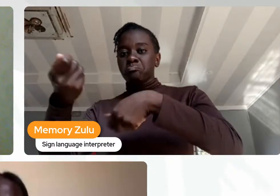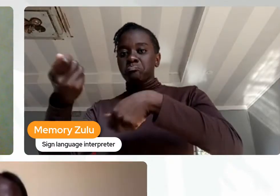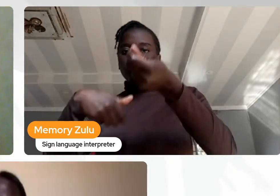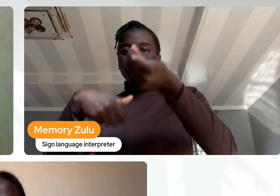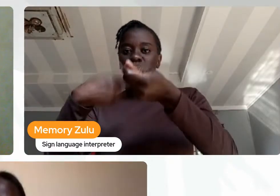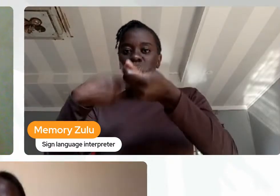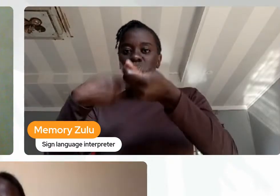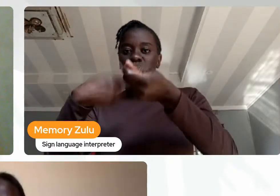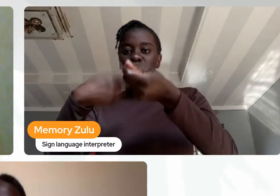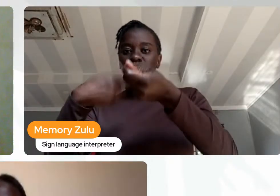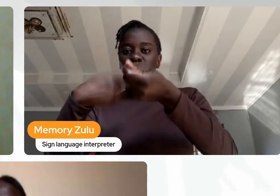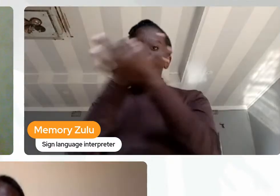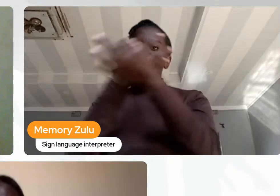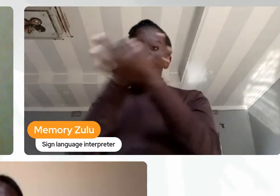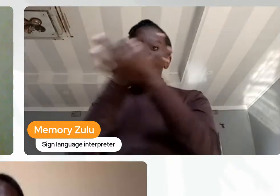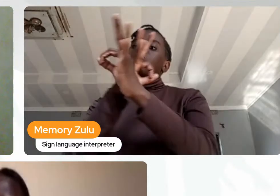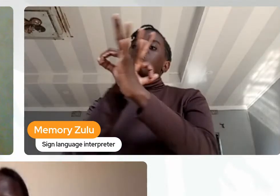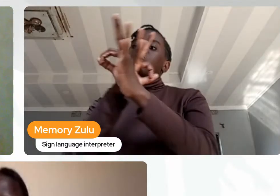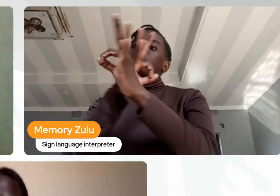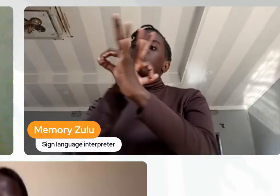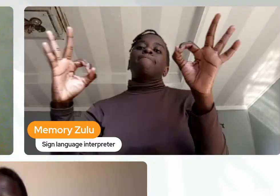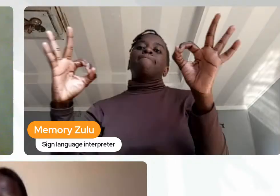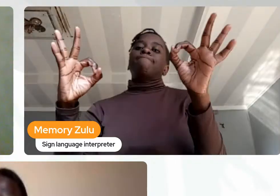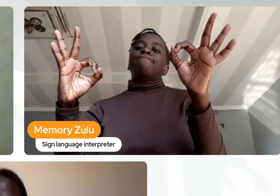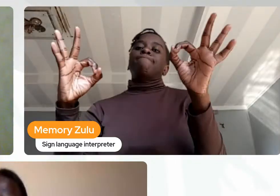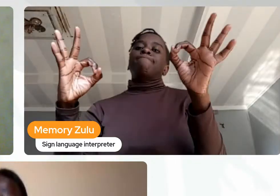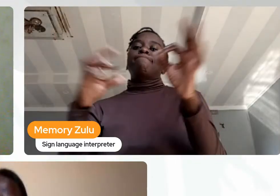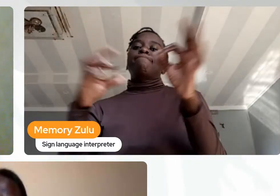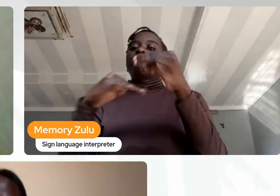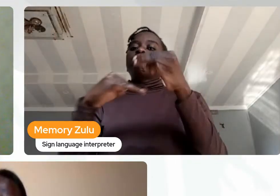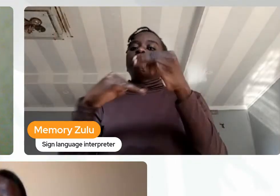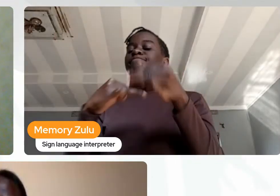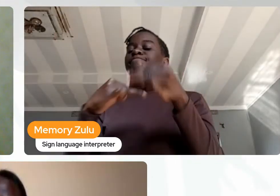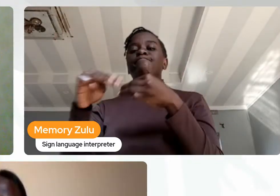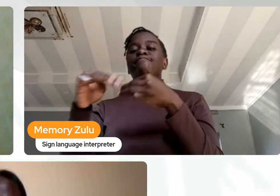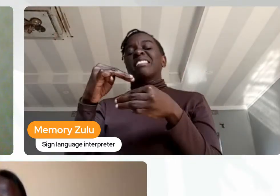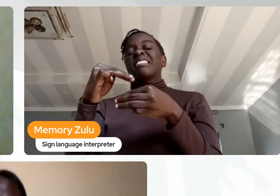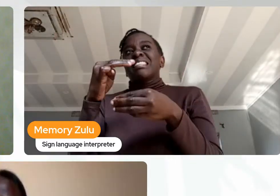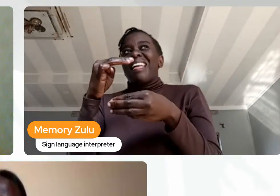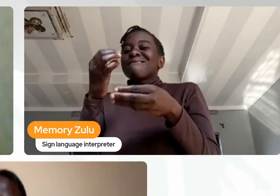access to condoms, I feel that might help to reduce on the aspect of